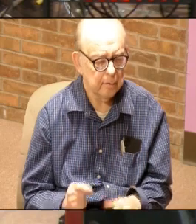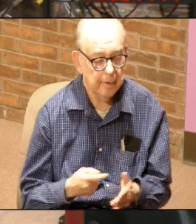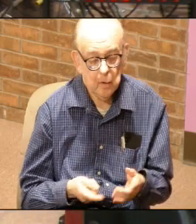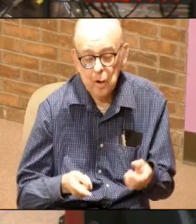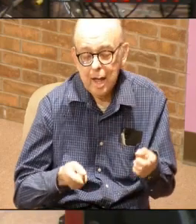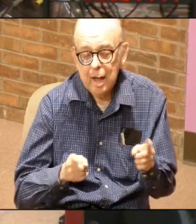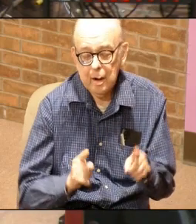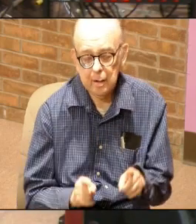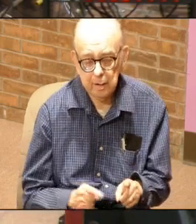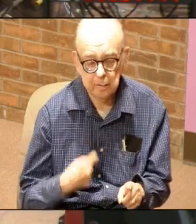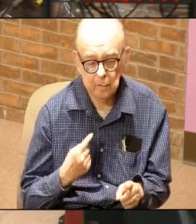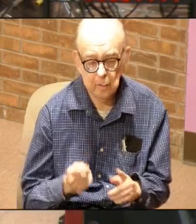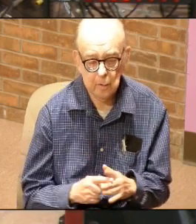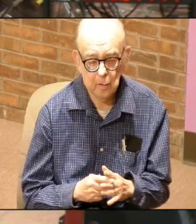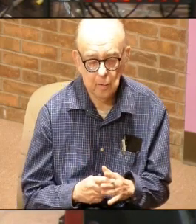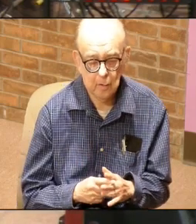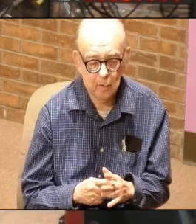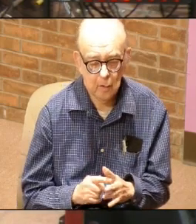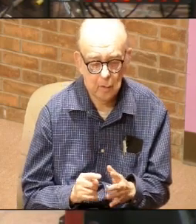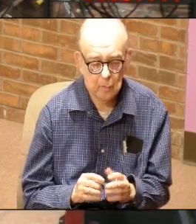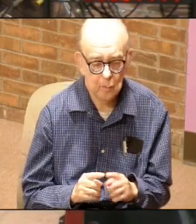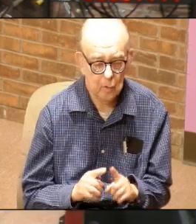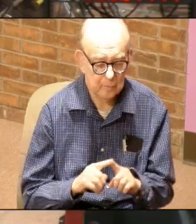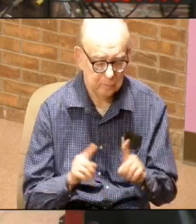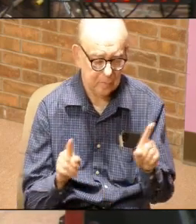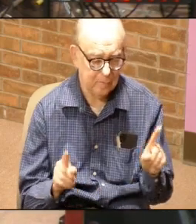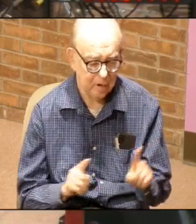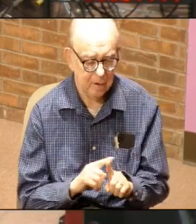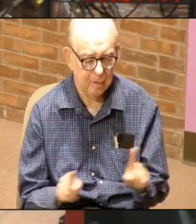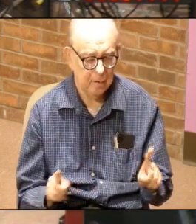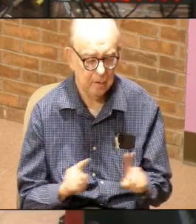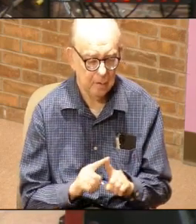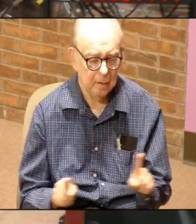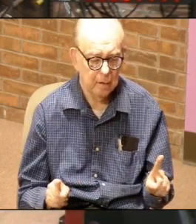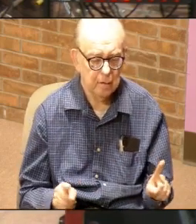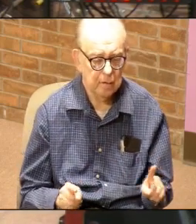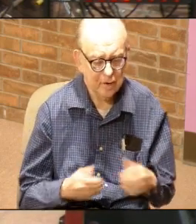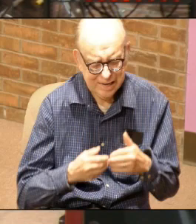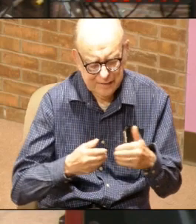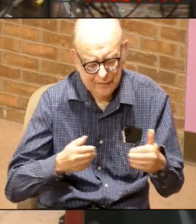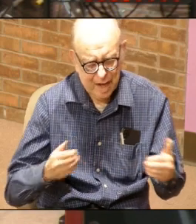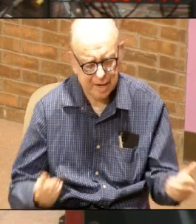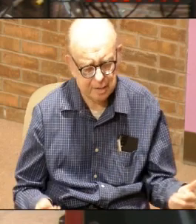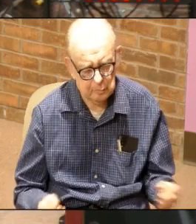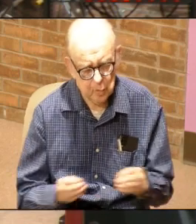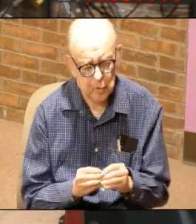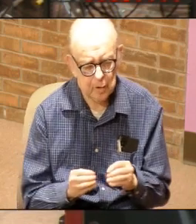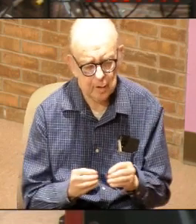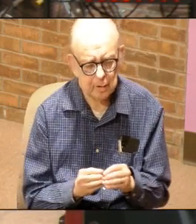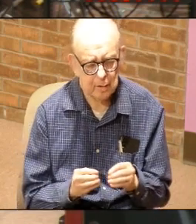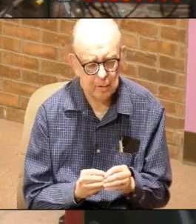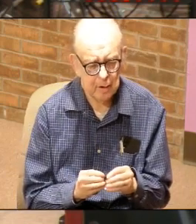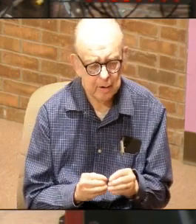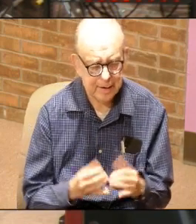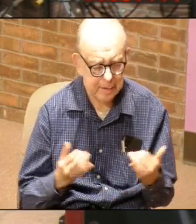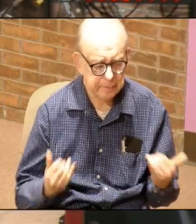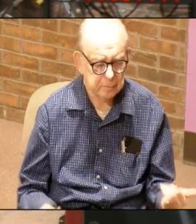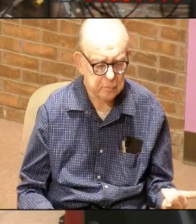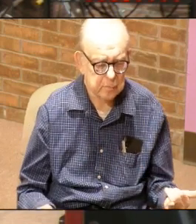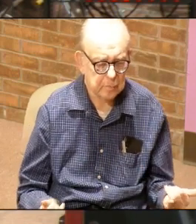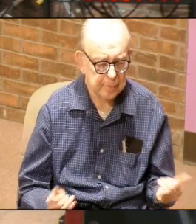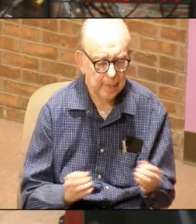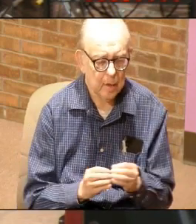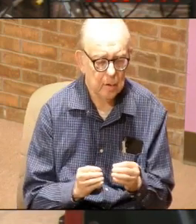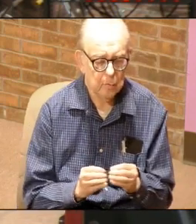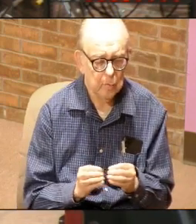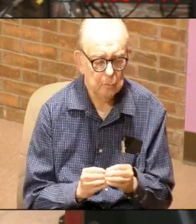what happened was we became more diverse. We became so much more divided. And today we're more and